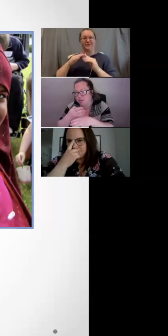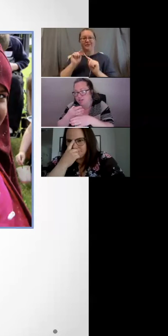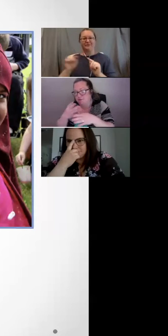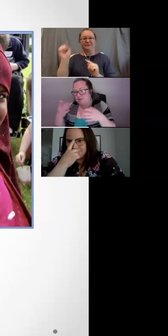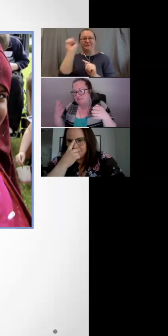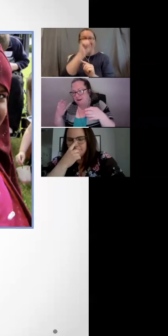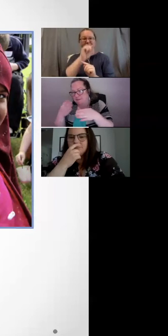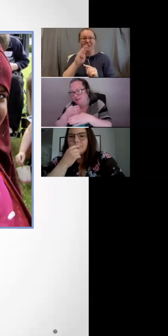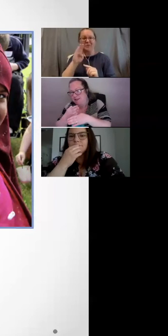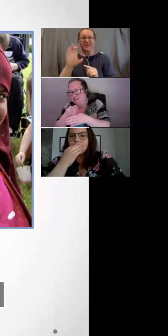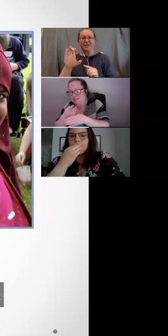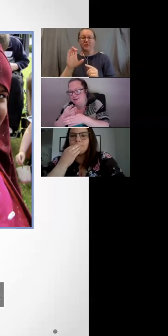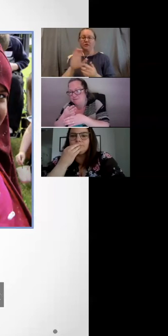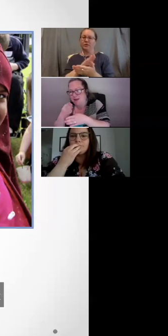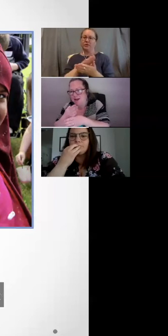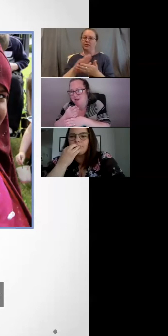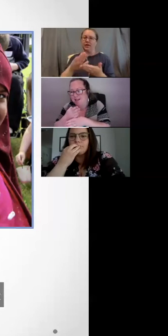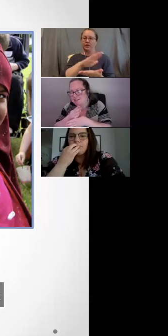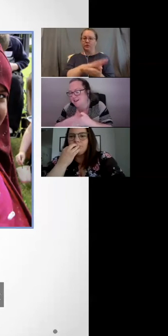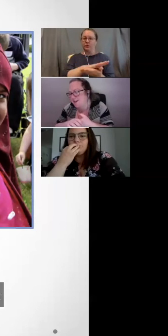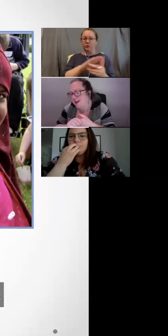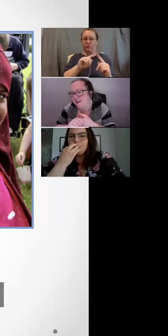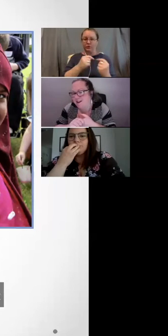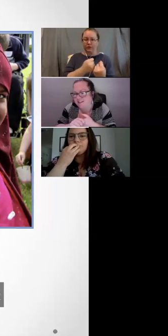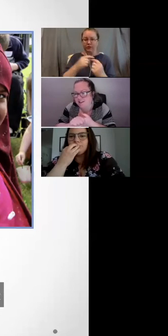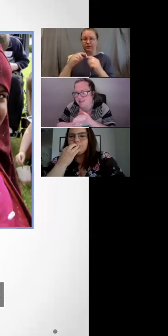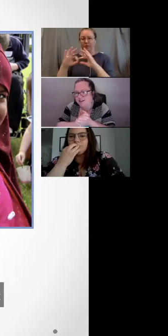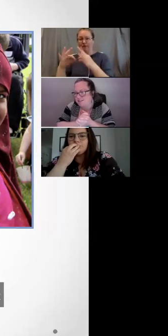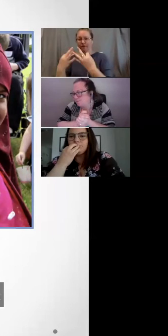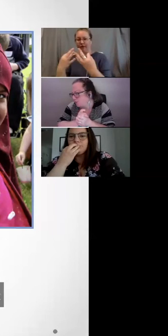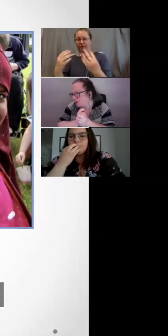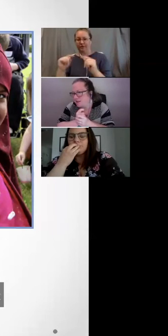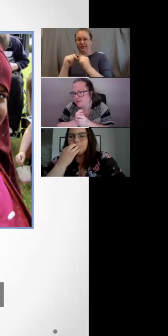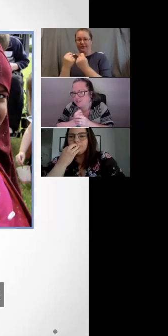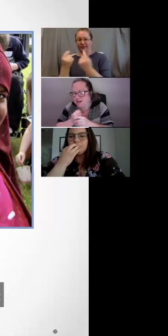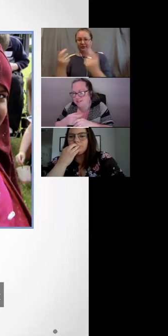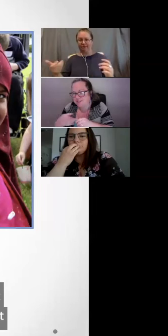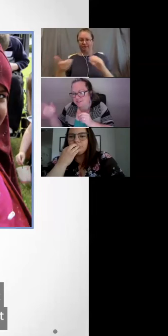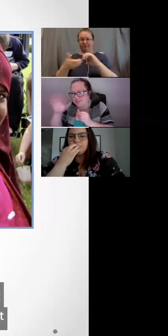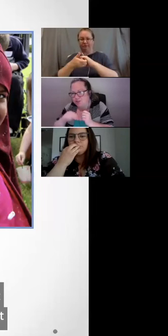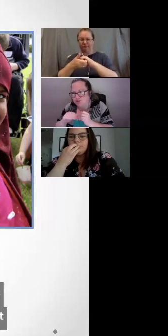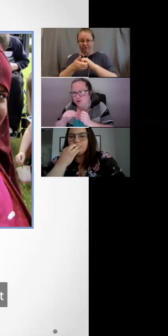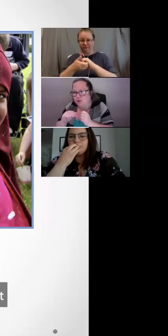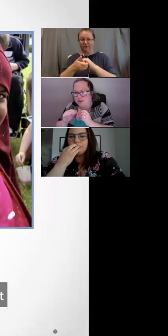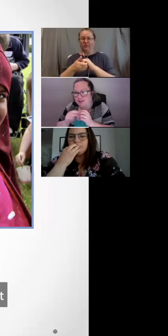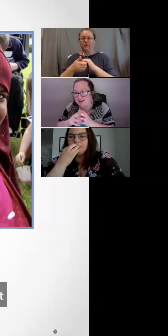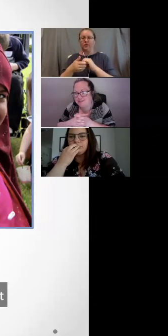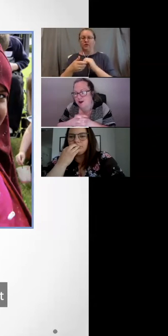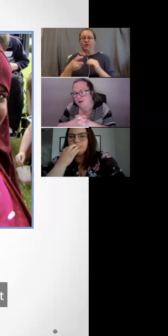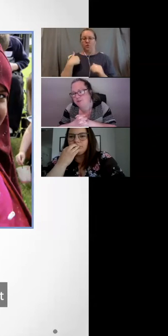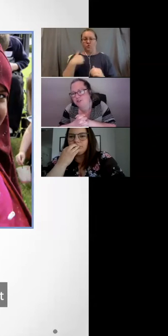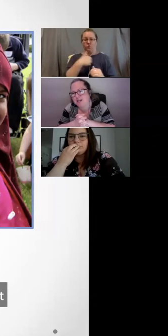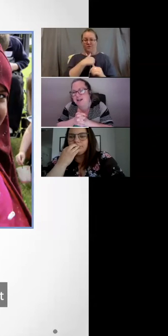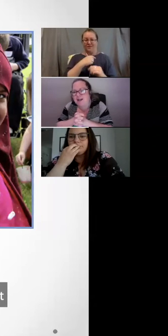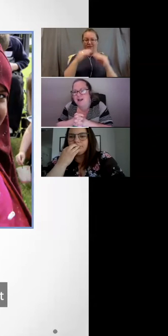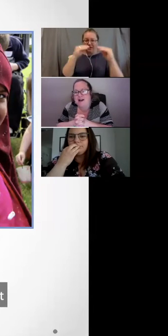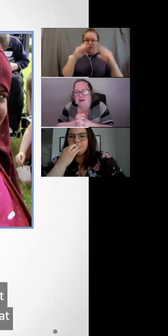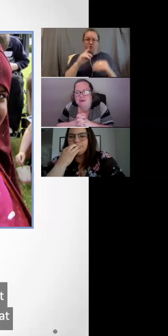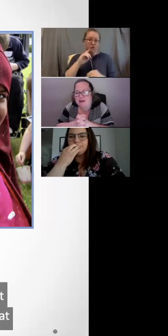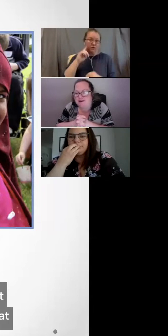have the school team and the family team connect. And I think that it's important that us as teachers know that that is an